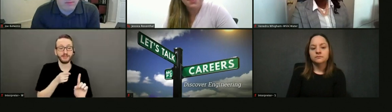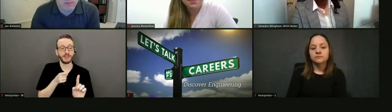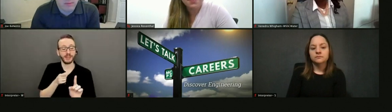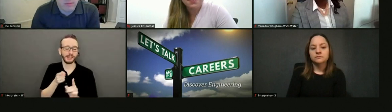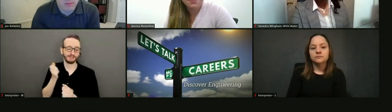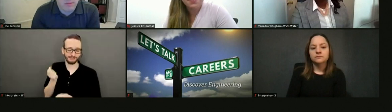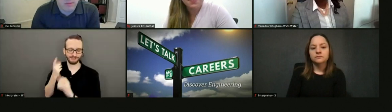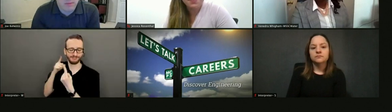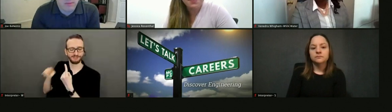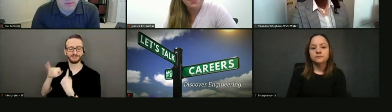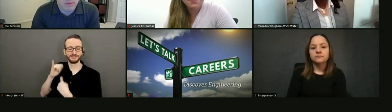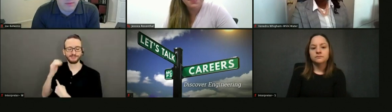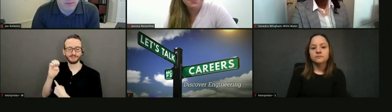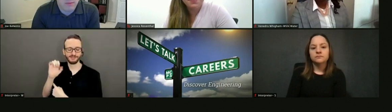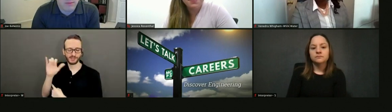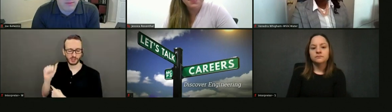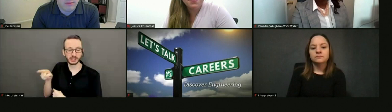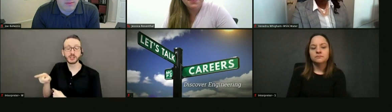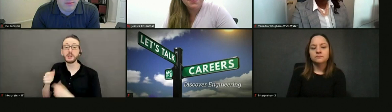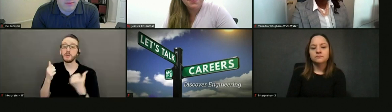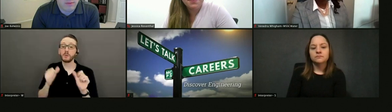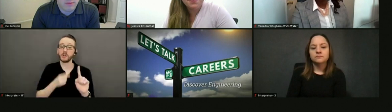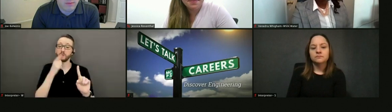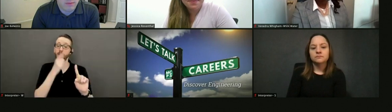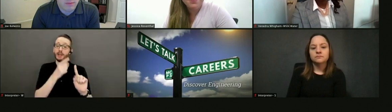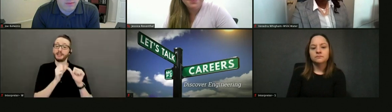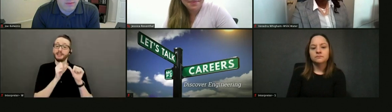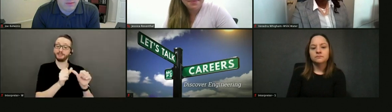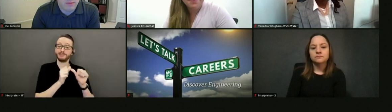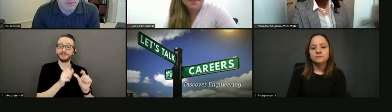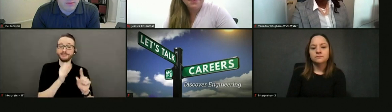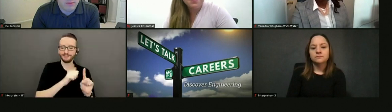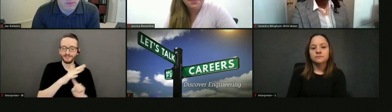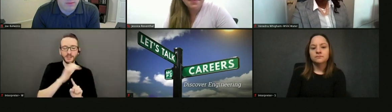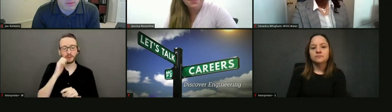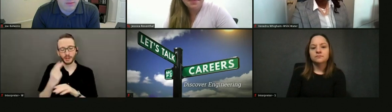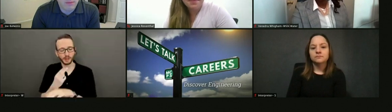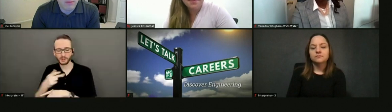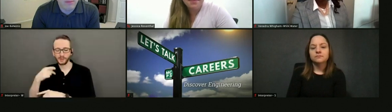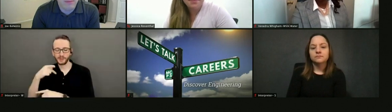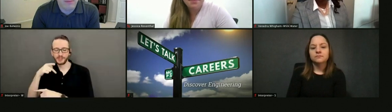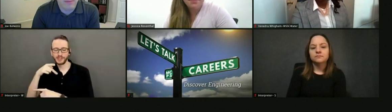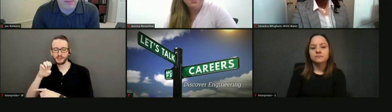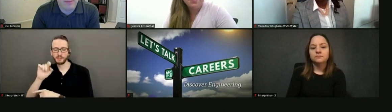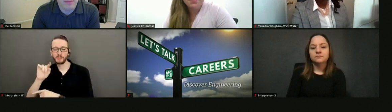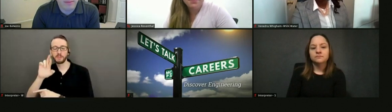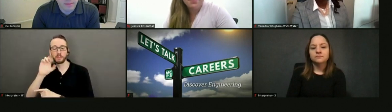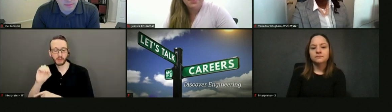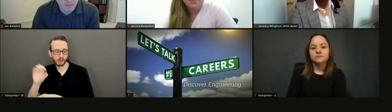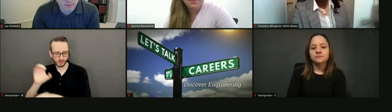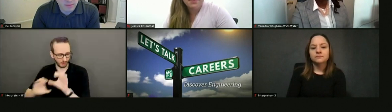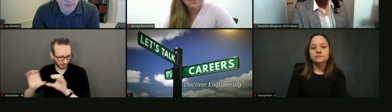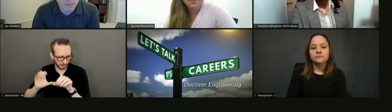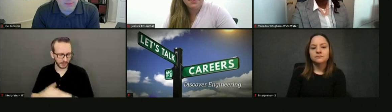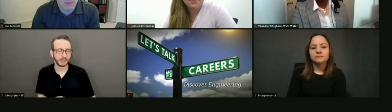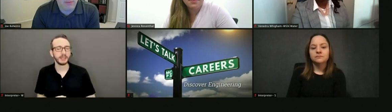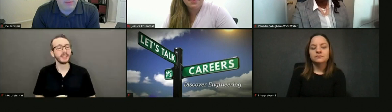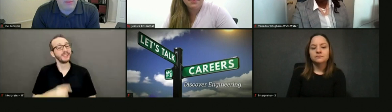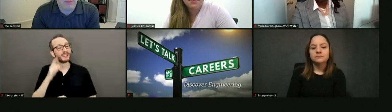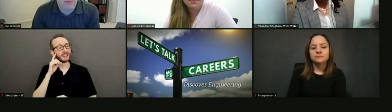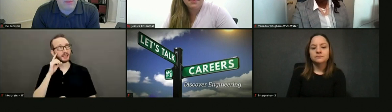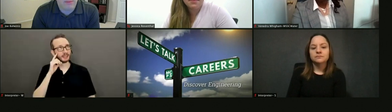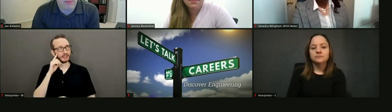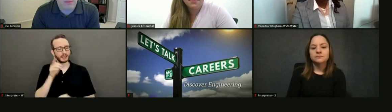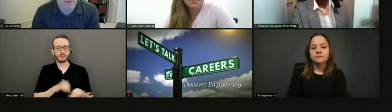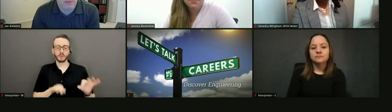answer. We're making things more sustainably. We're not using petrochemical. So I think it's that working